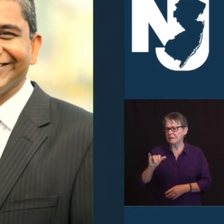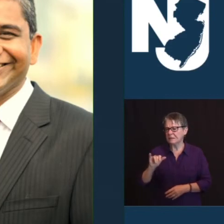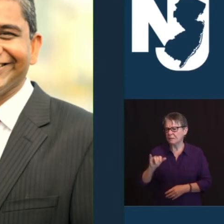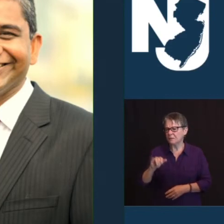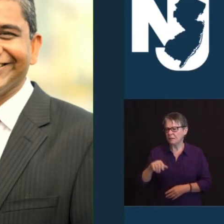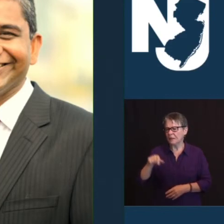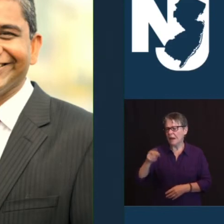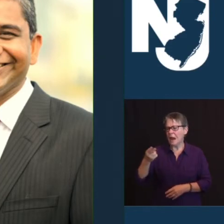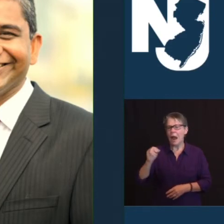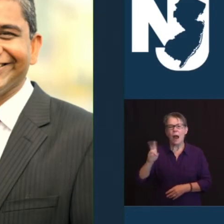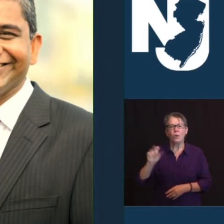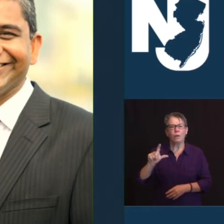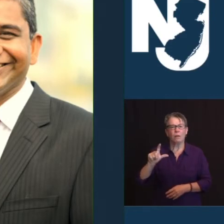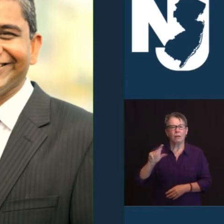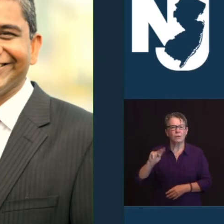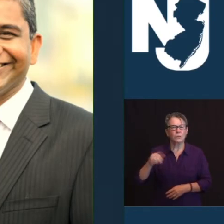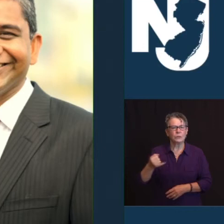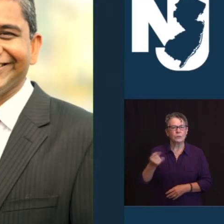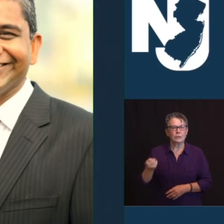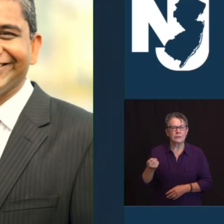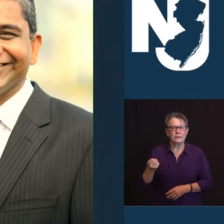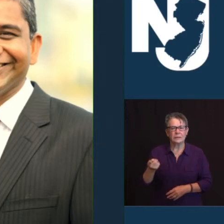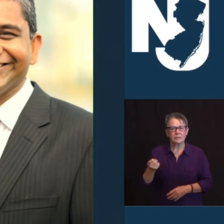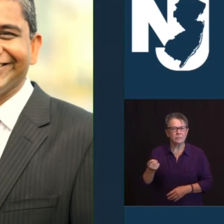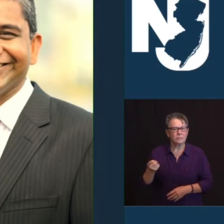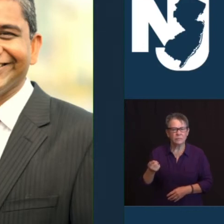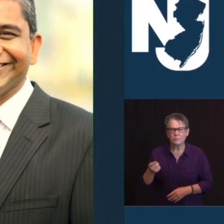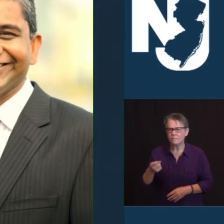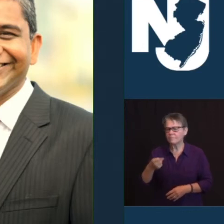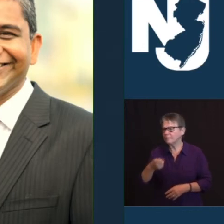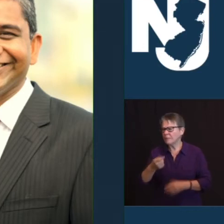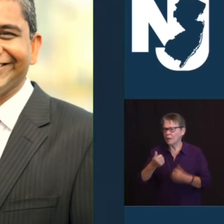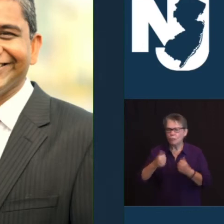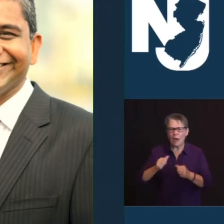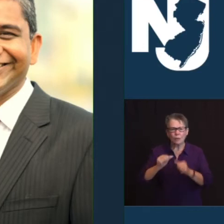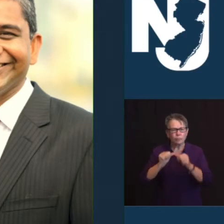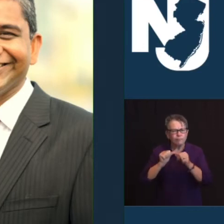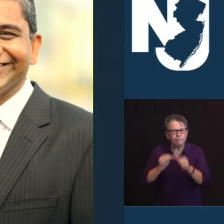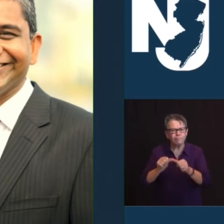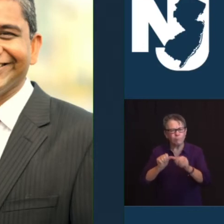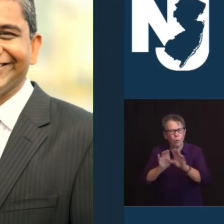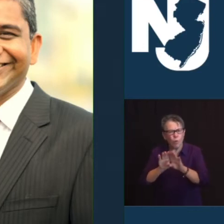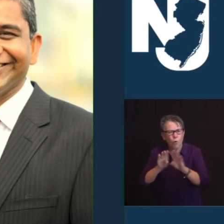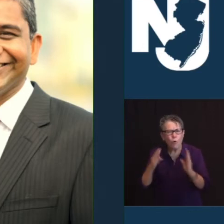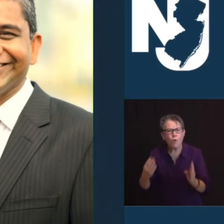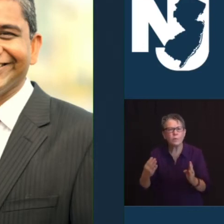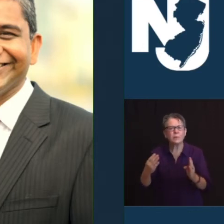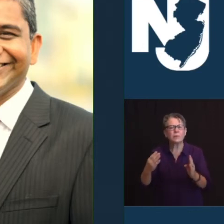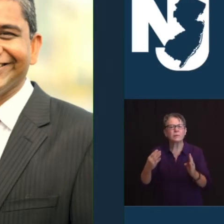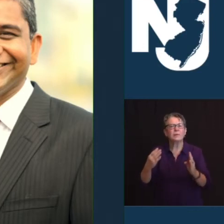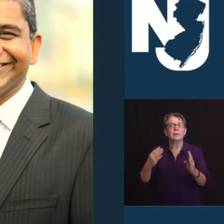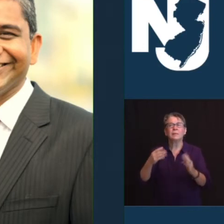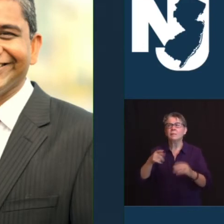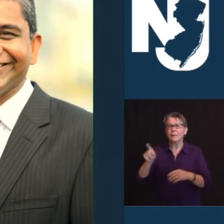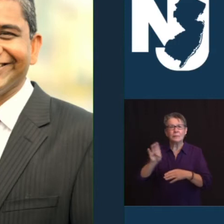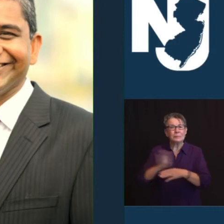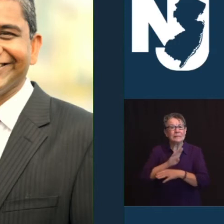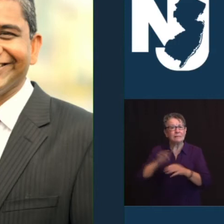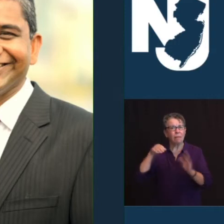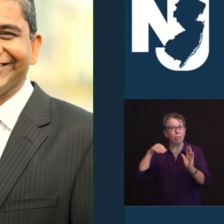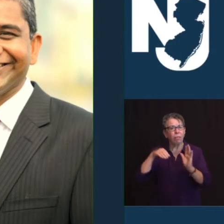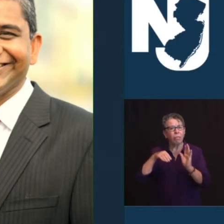emergency to serve their customers. But even in staying open, the pandemic took a toll on business, and Ritesh and Asha worked with the New